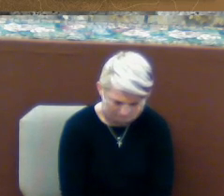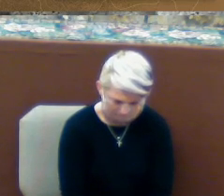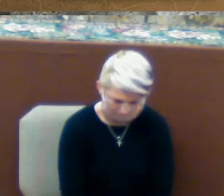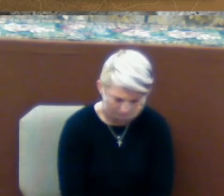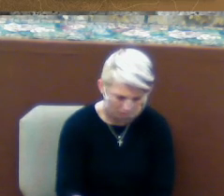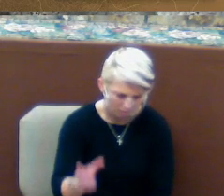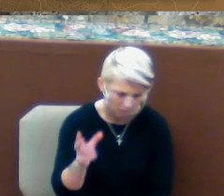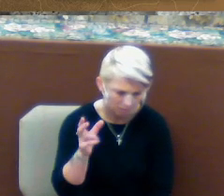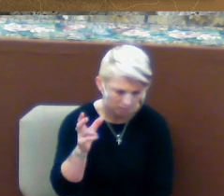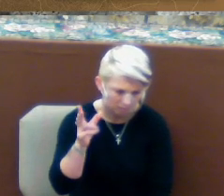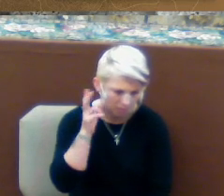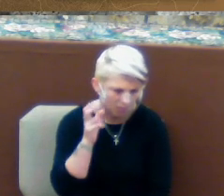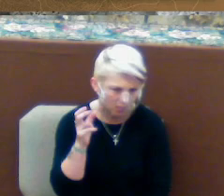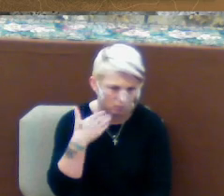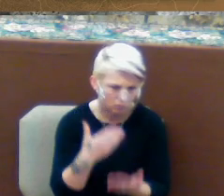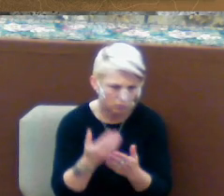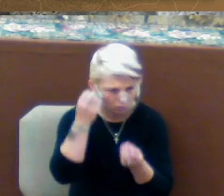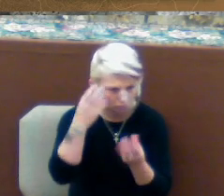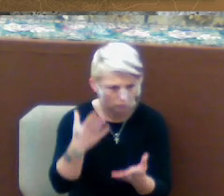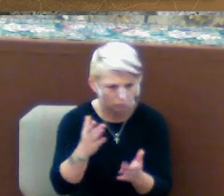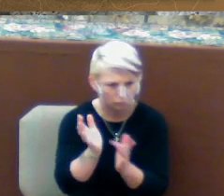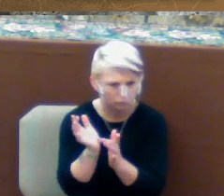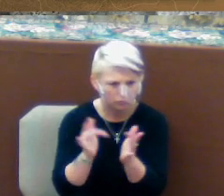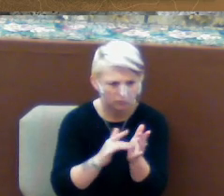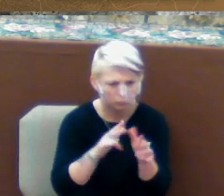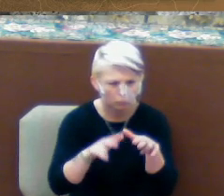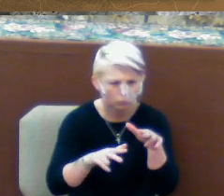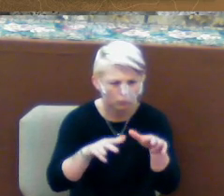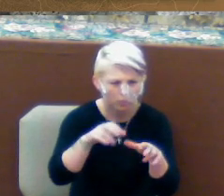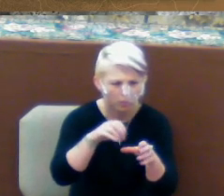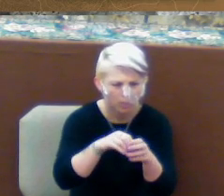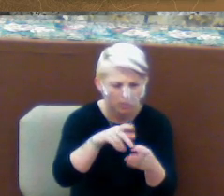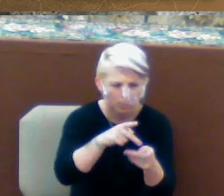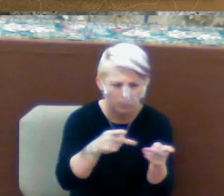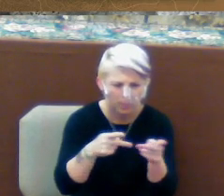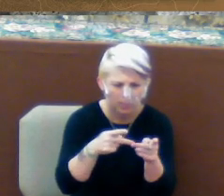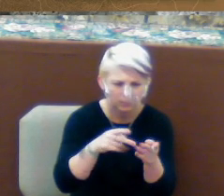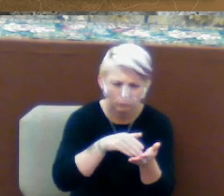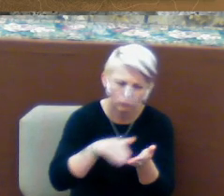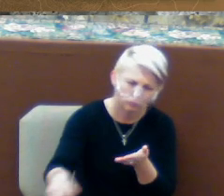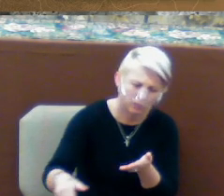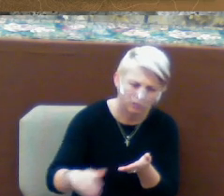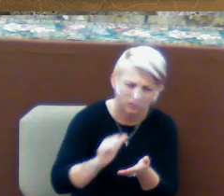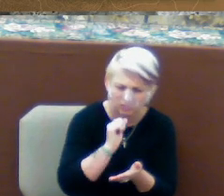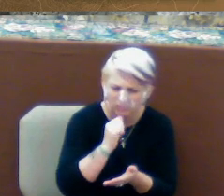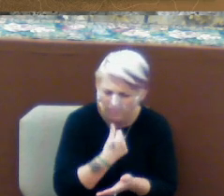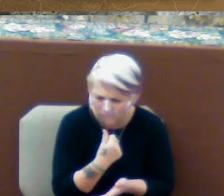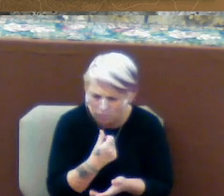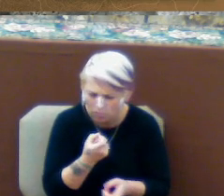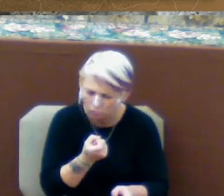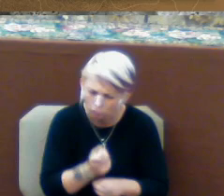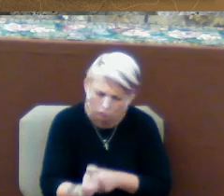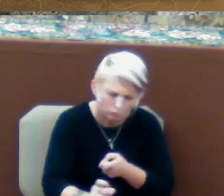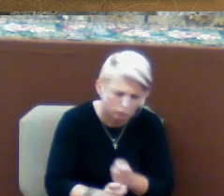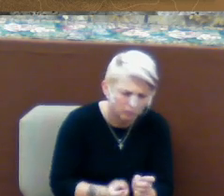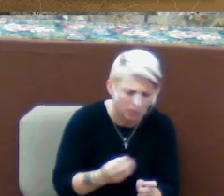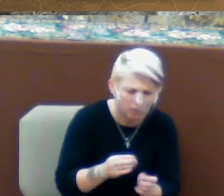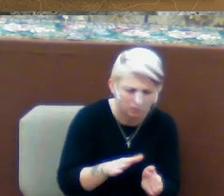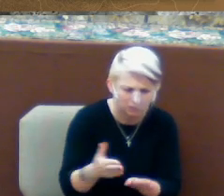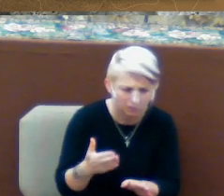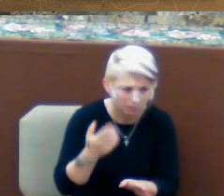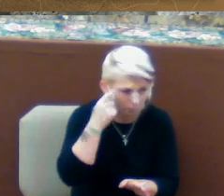Hear the good news. Jesus walked to places of rejection, suffering, torment, and death for